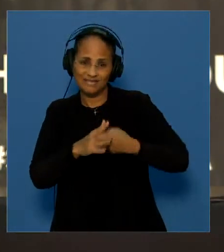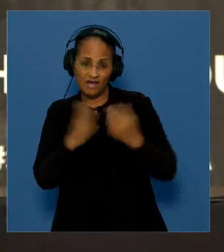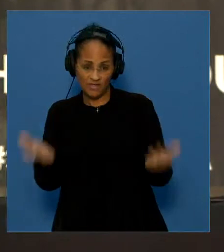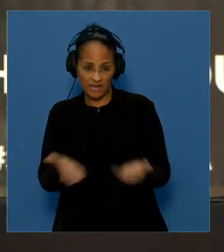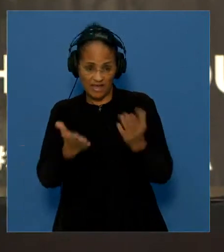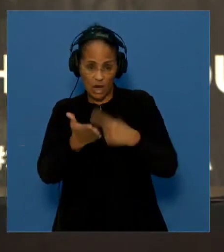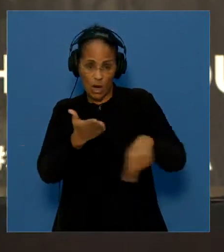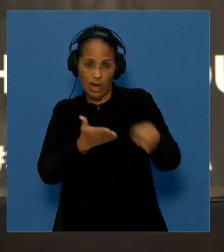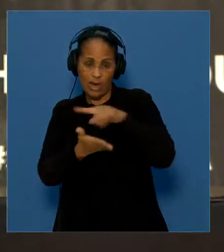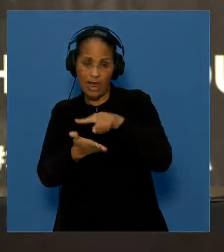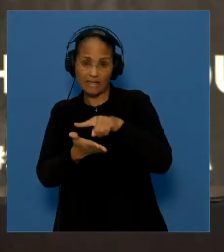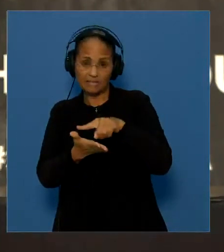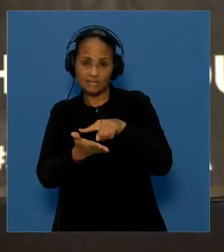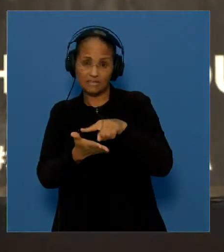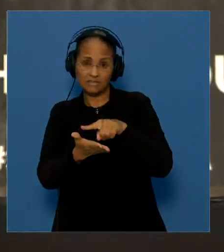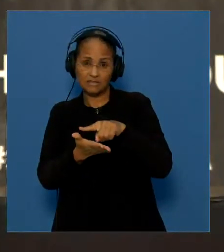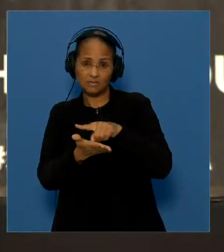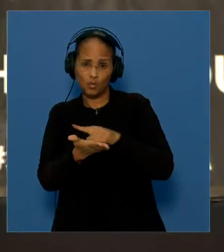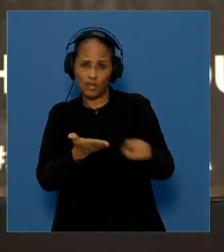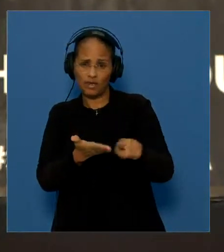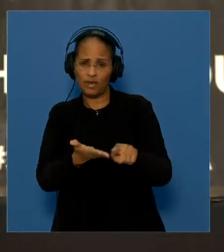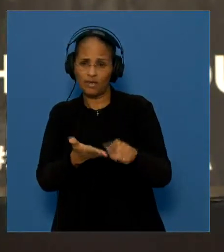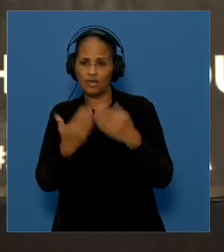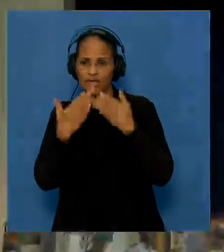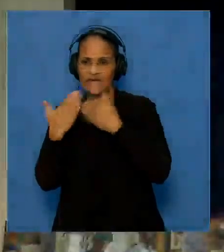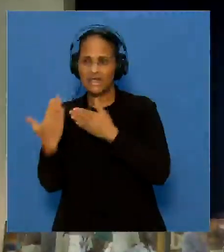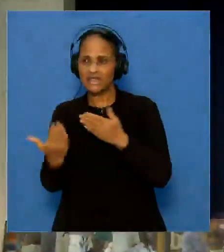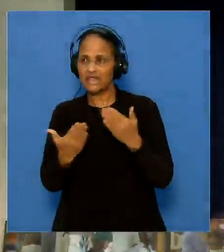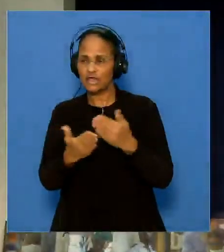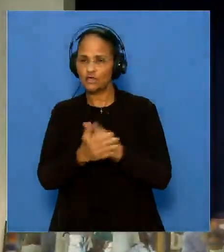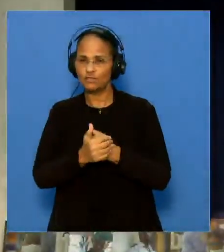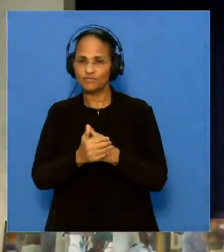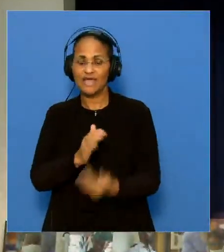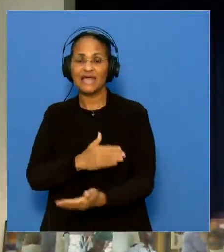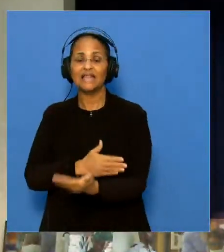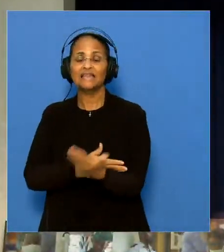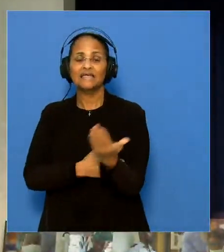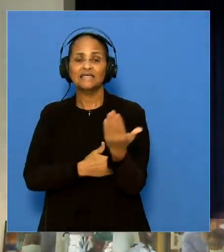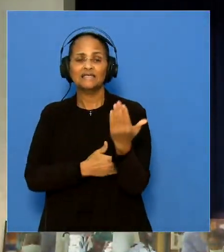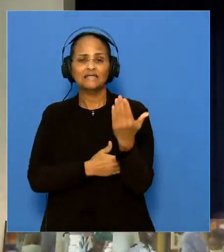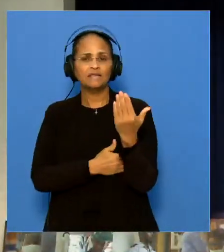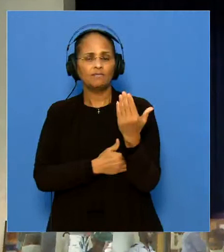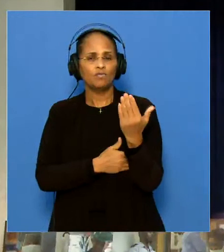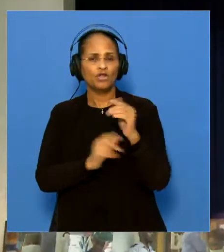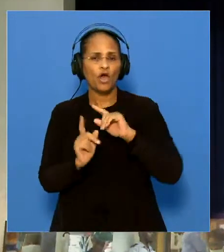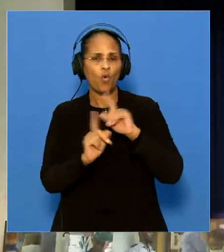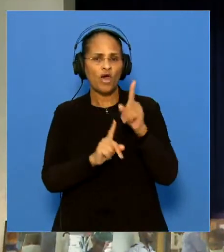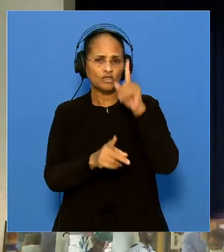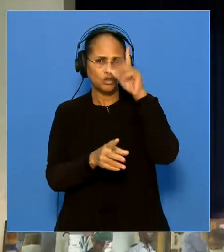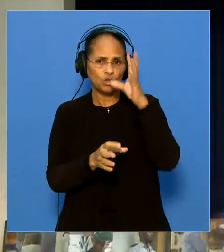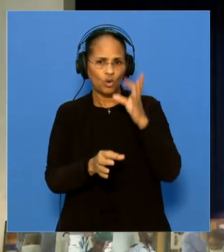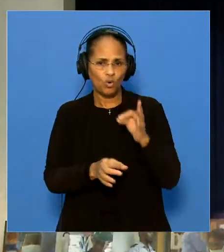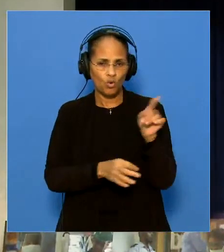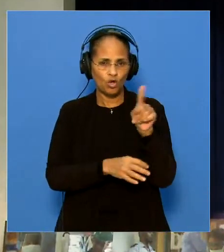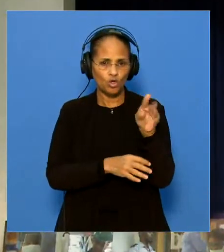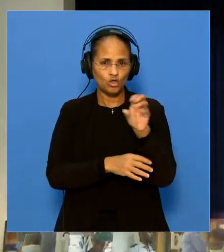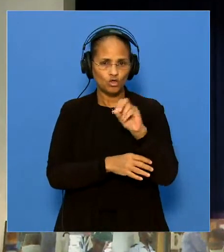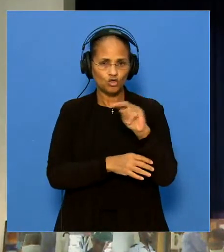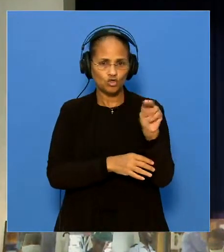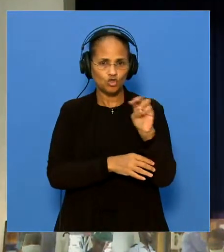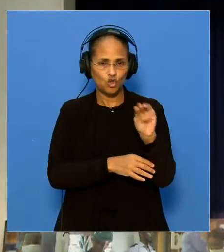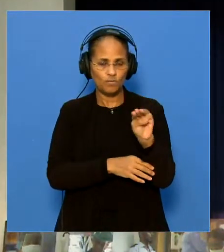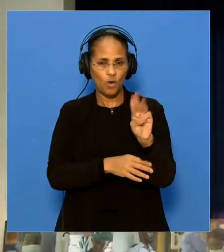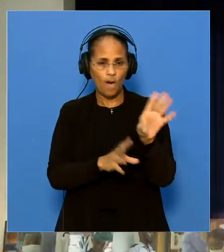island next year. Thank you. This morning I attended plea court via Zoom, and there were more than